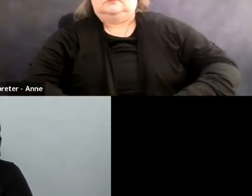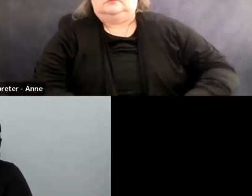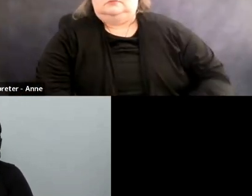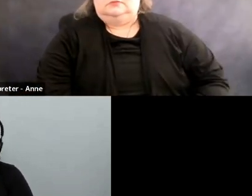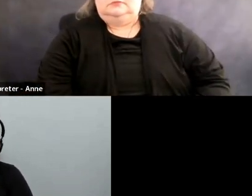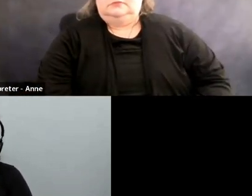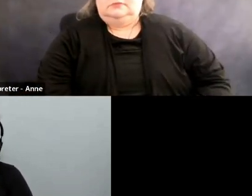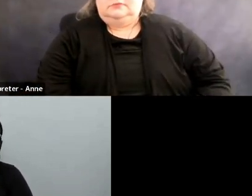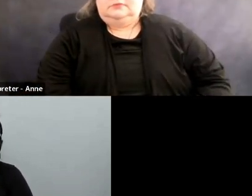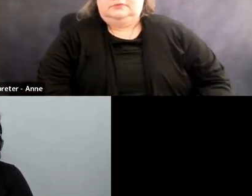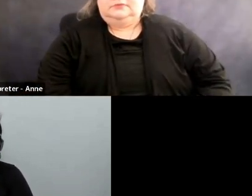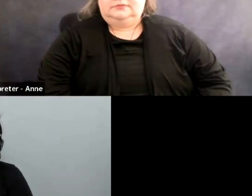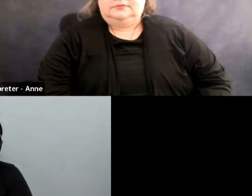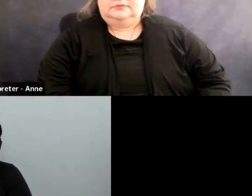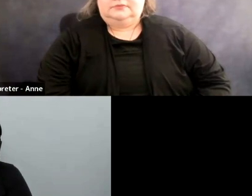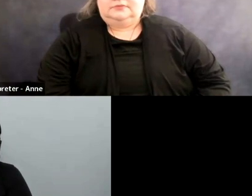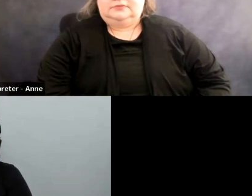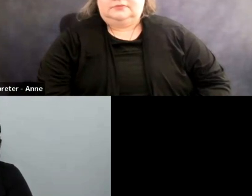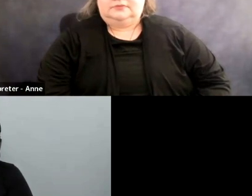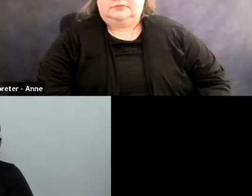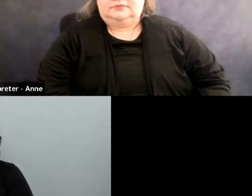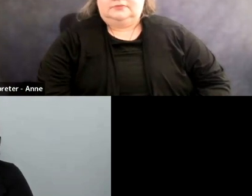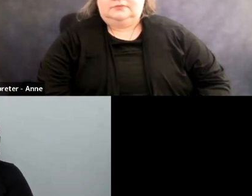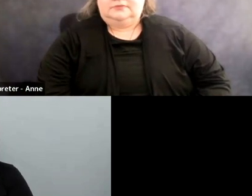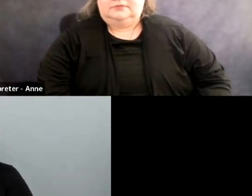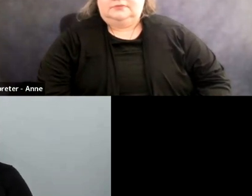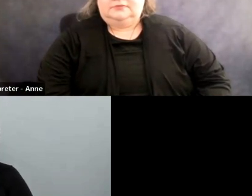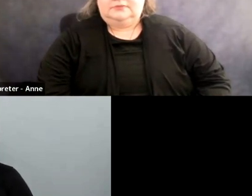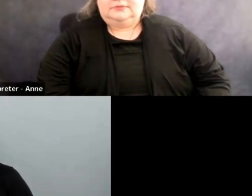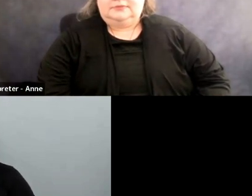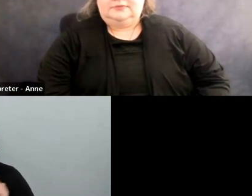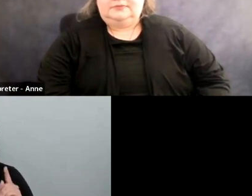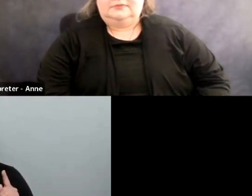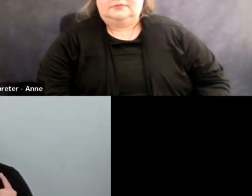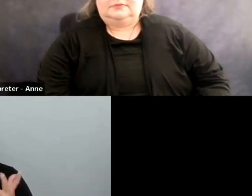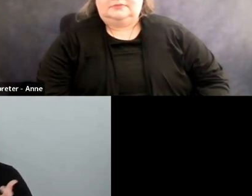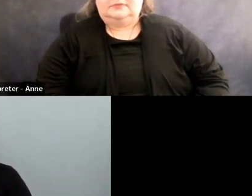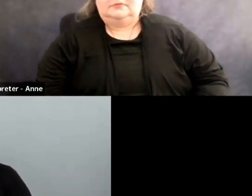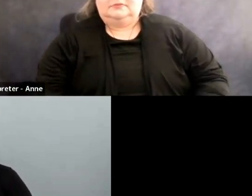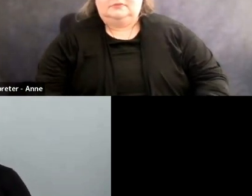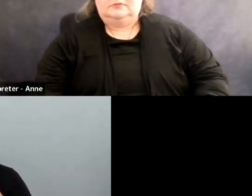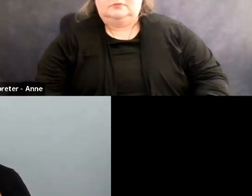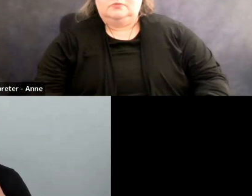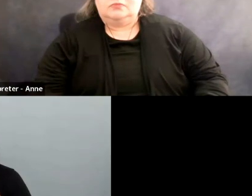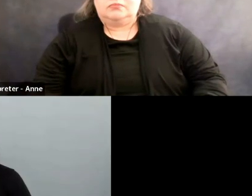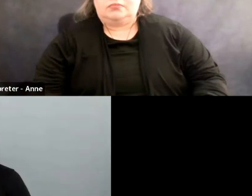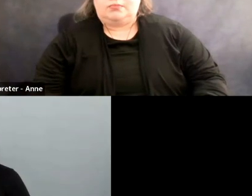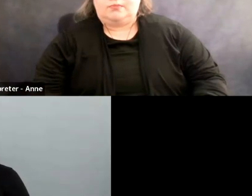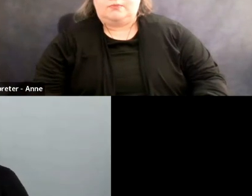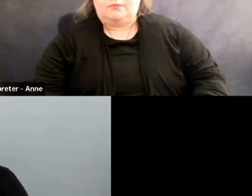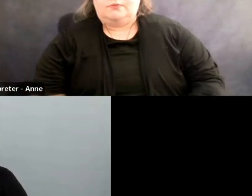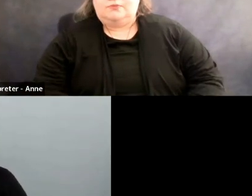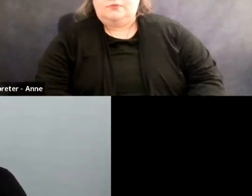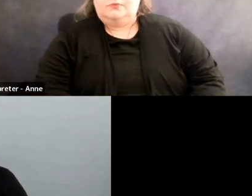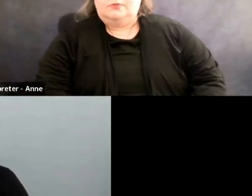therapist, crisis center. We need it in that moment. But what we want to think about when we're thinking about family-led crisis planning